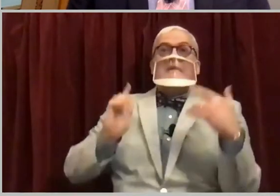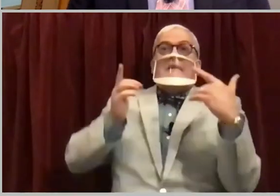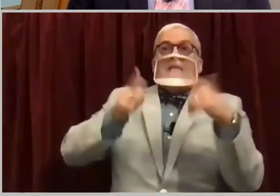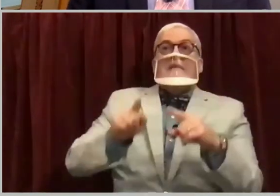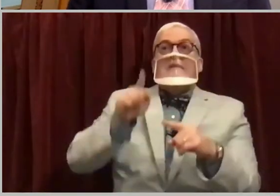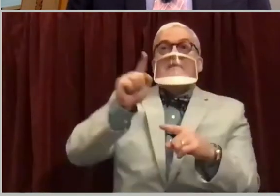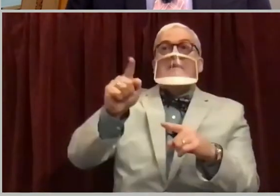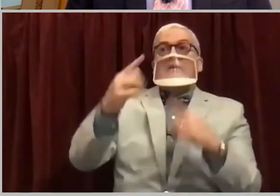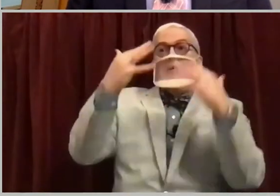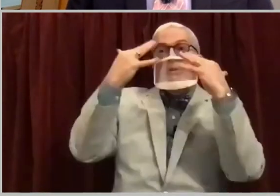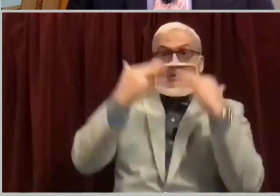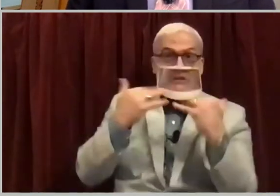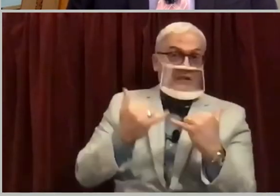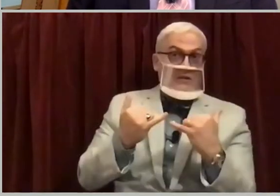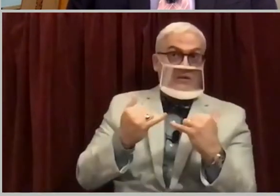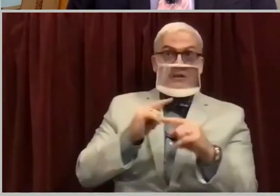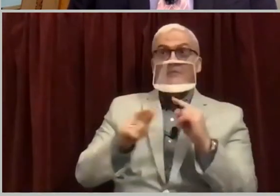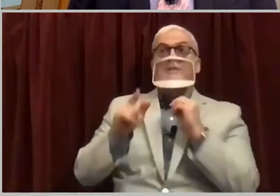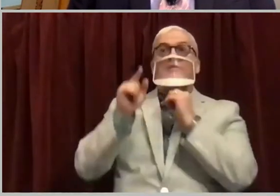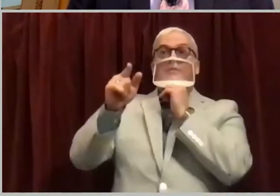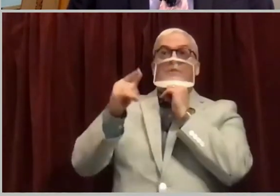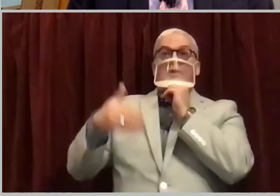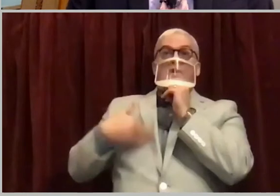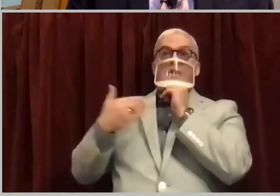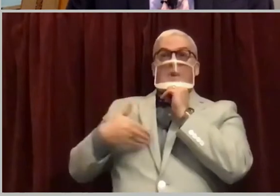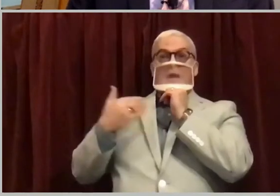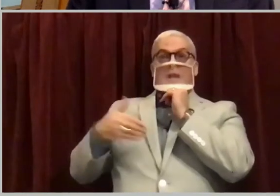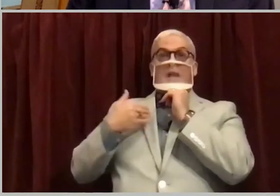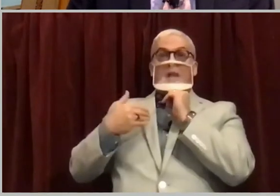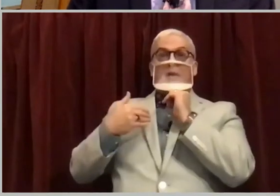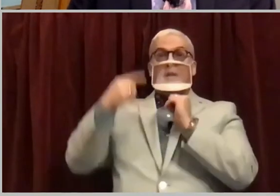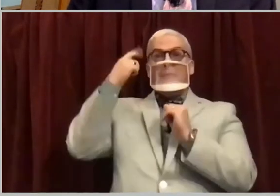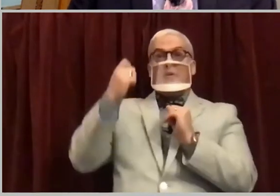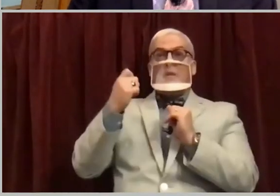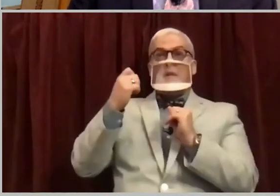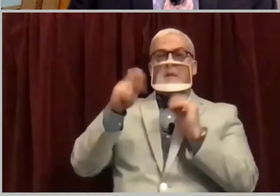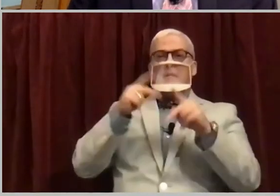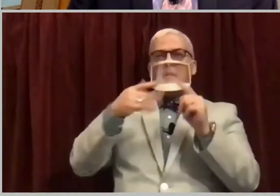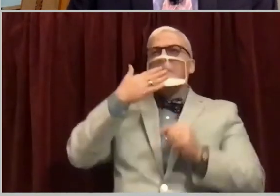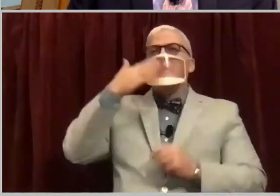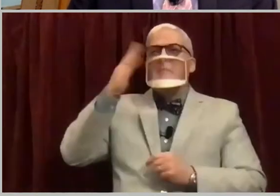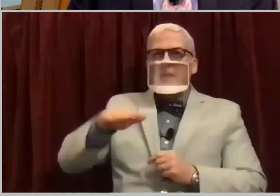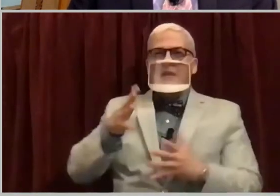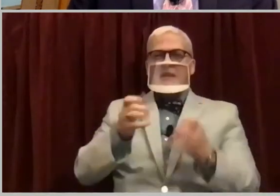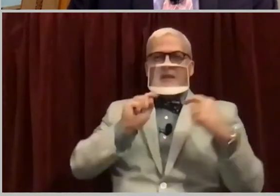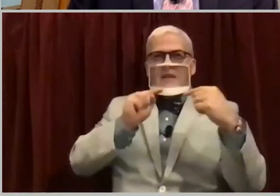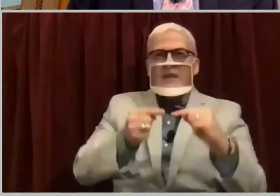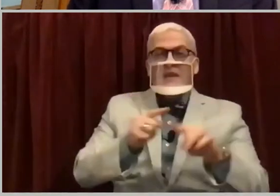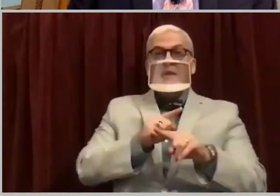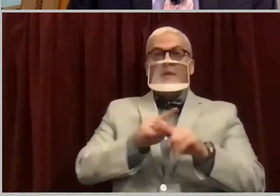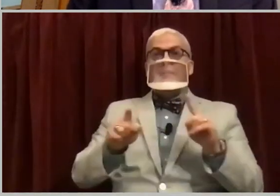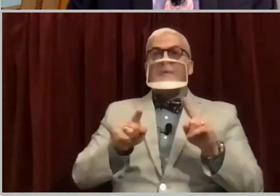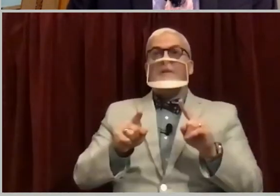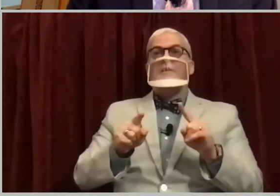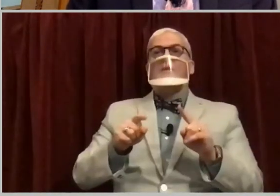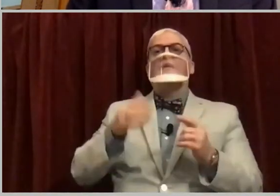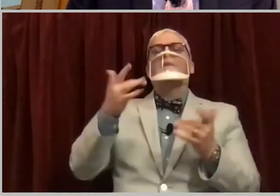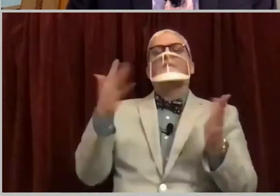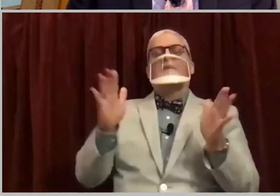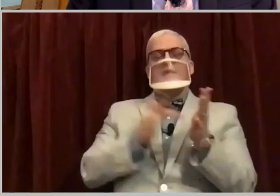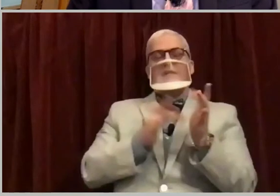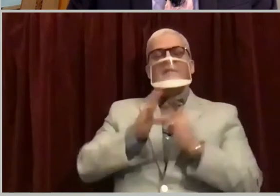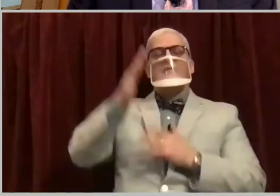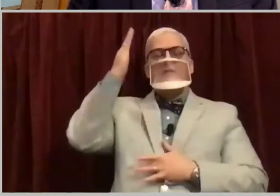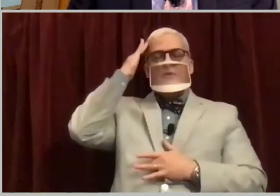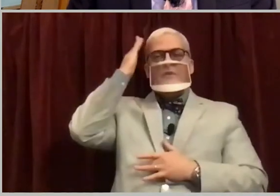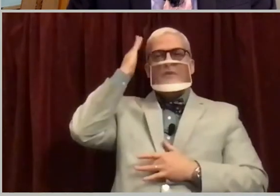even though it was devised and carried out by men with evil intentions, it was no way a tragedy. In fact, it